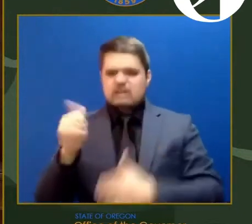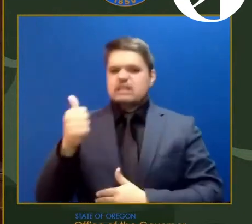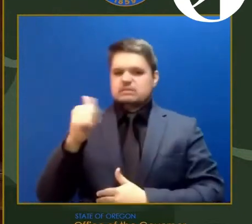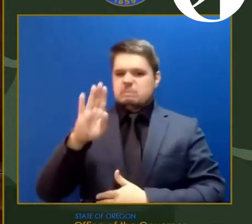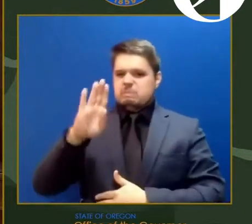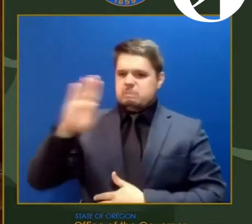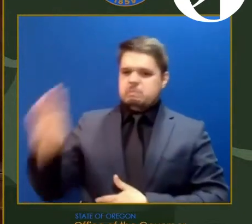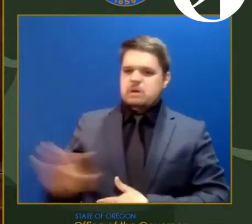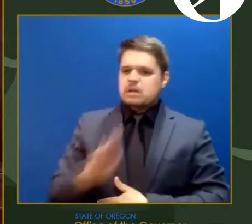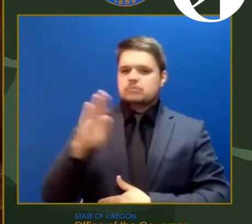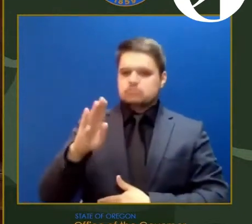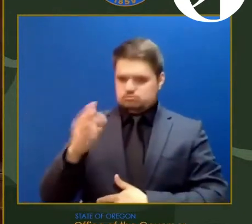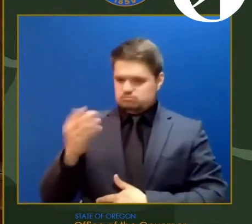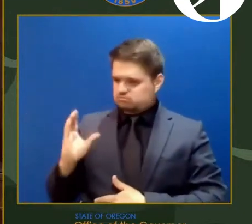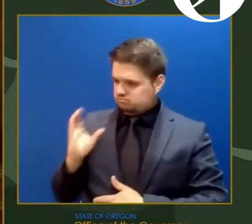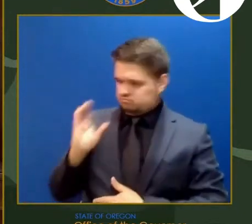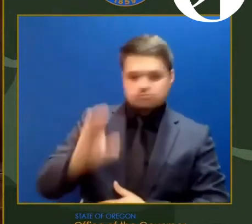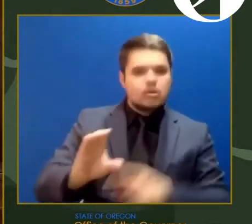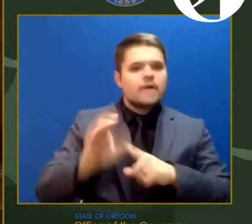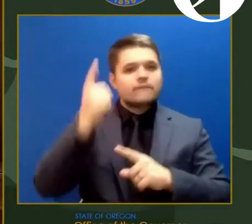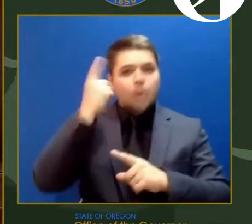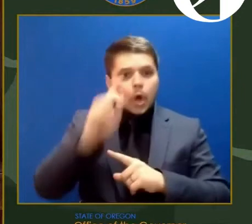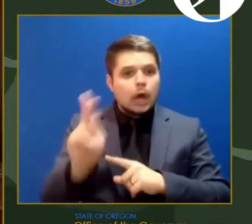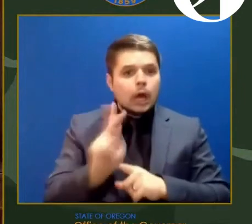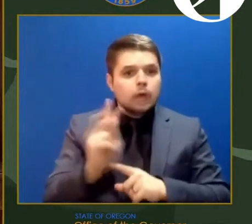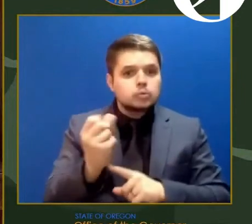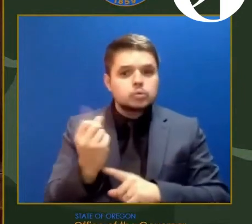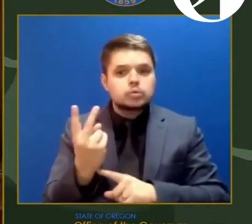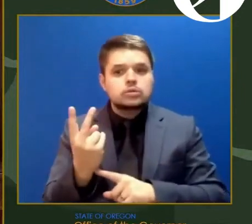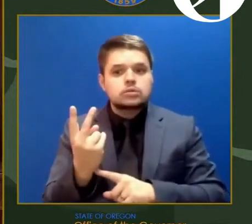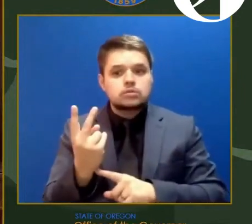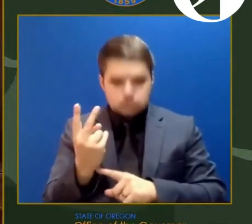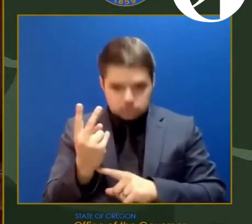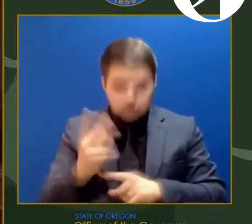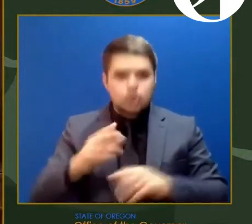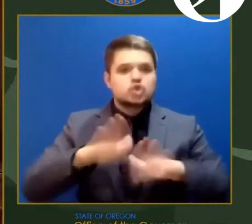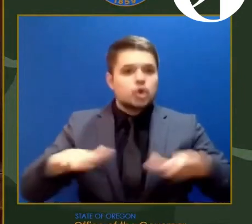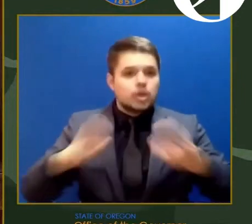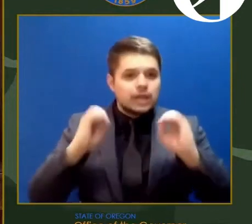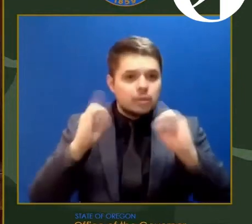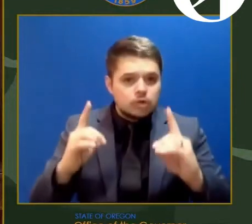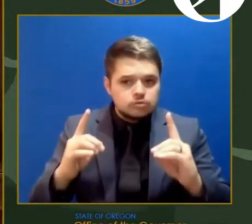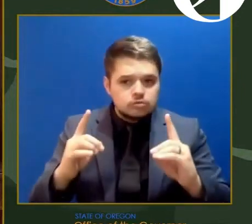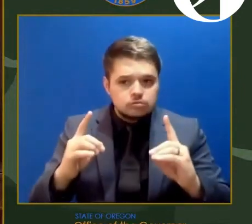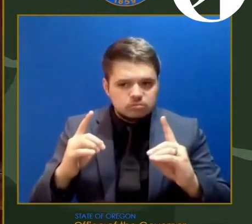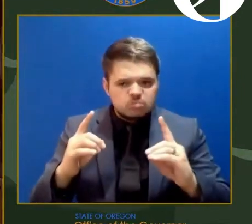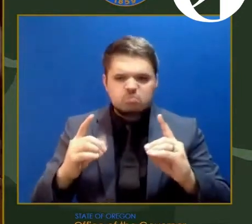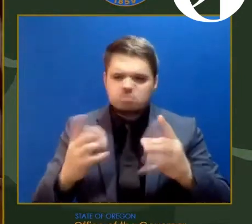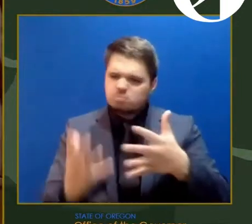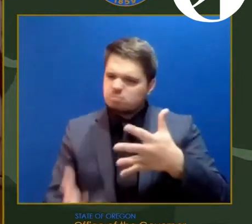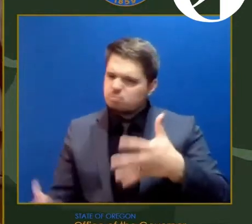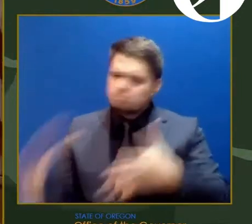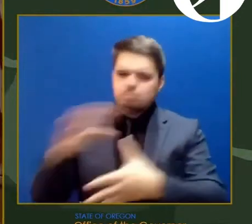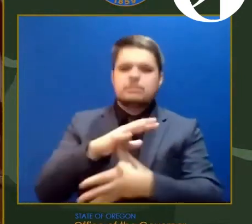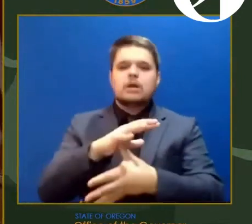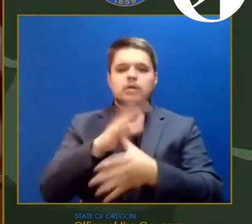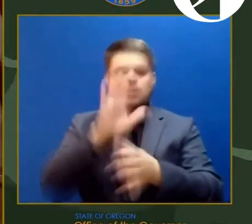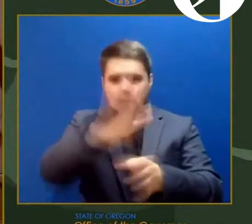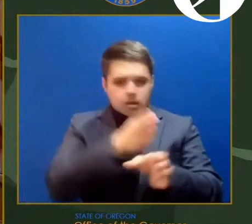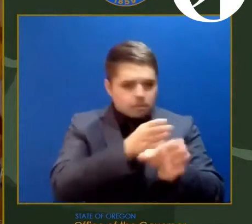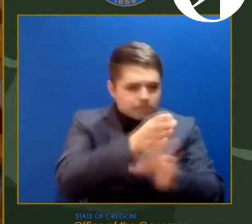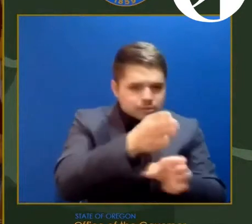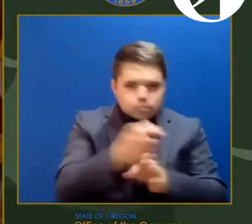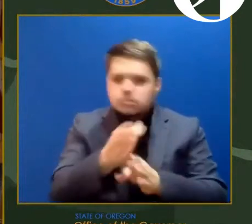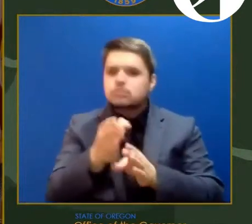education, including investments that prioritize career and technical education, access to